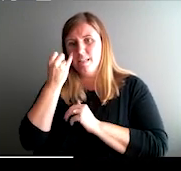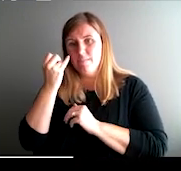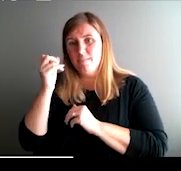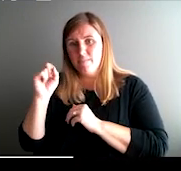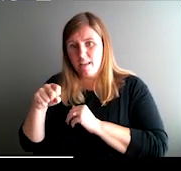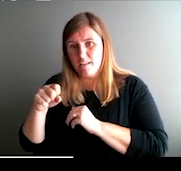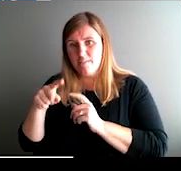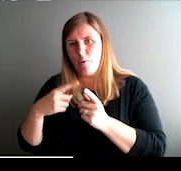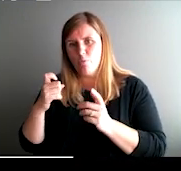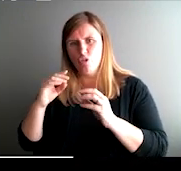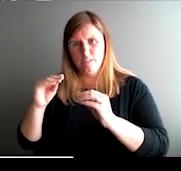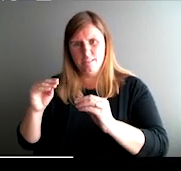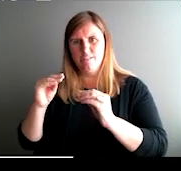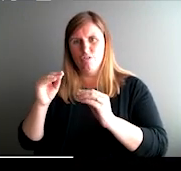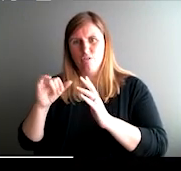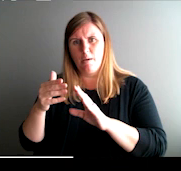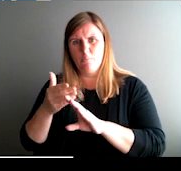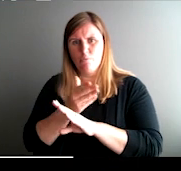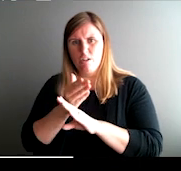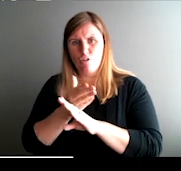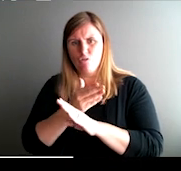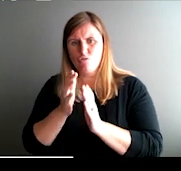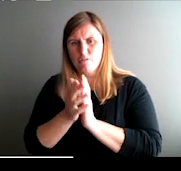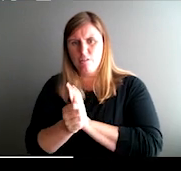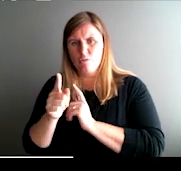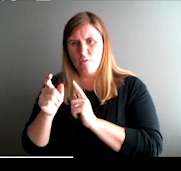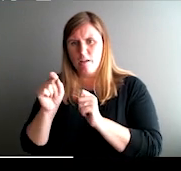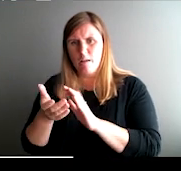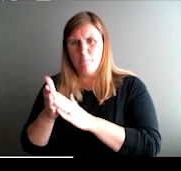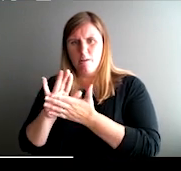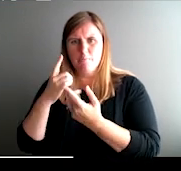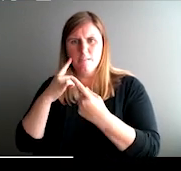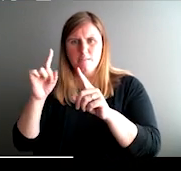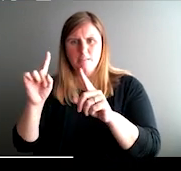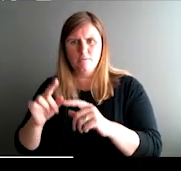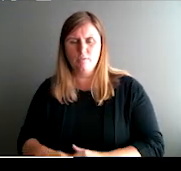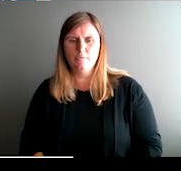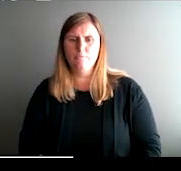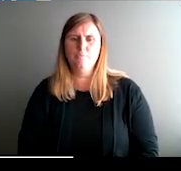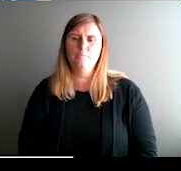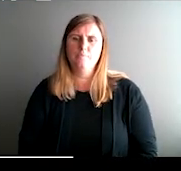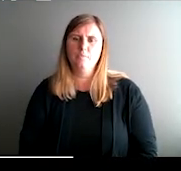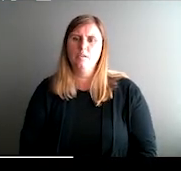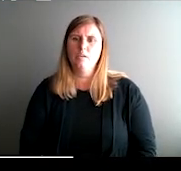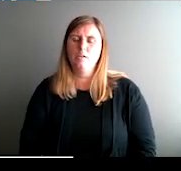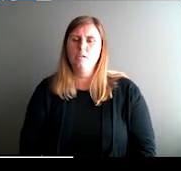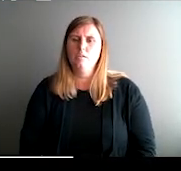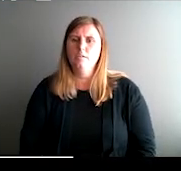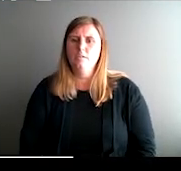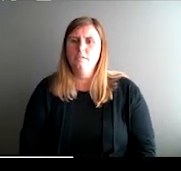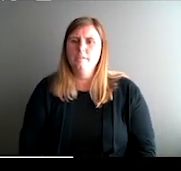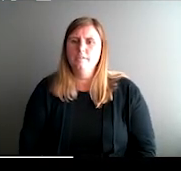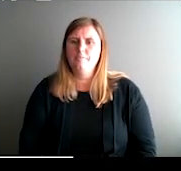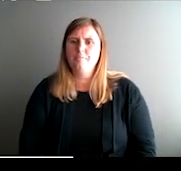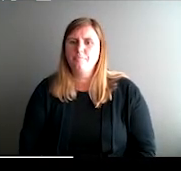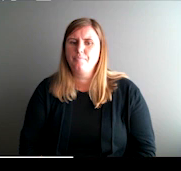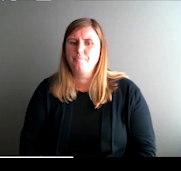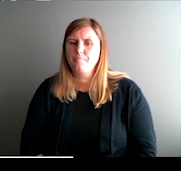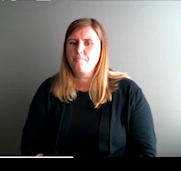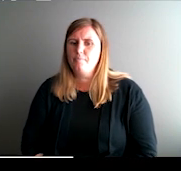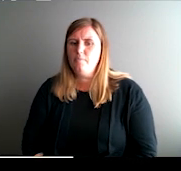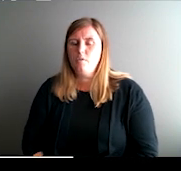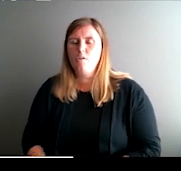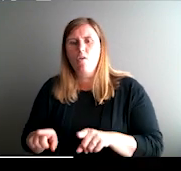can teach that precursor skill so that they can be successful. You also need to look at appropriate